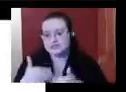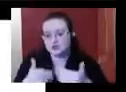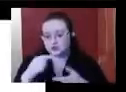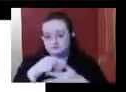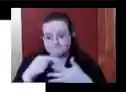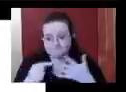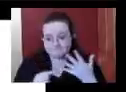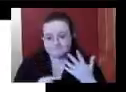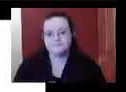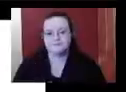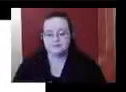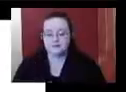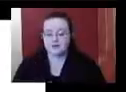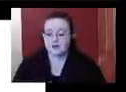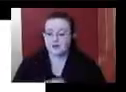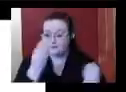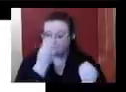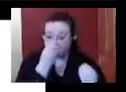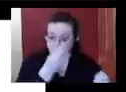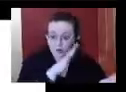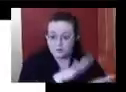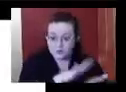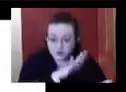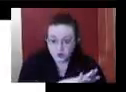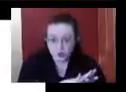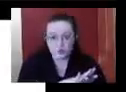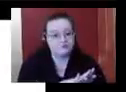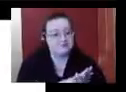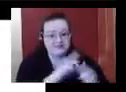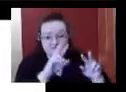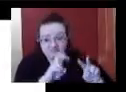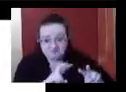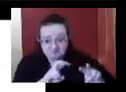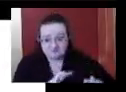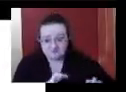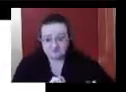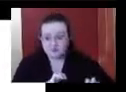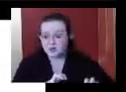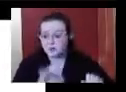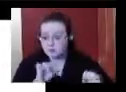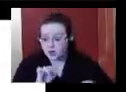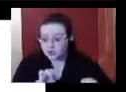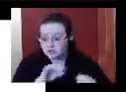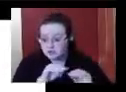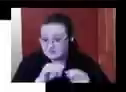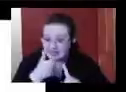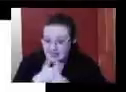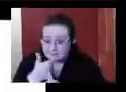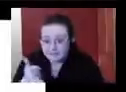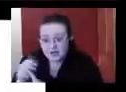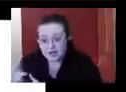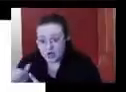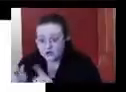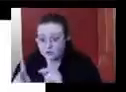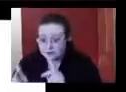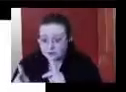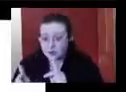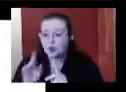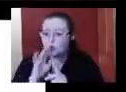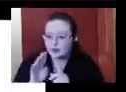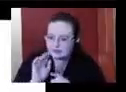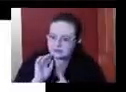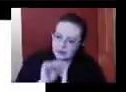Region Public Health notifies the school, investigates whether others at the school are impacted, and identifies any others who will need